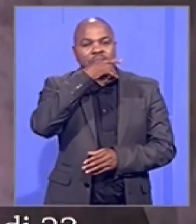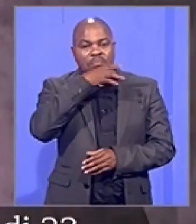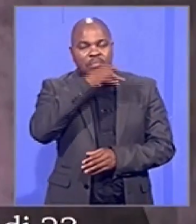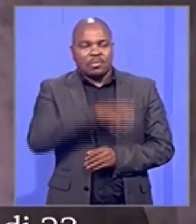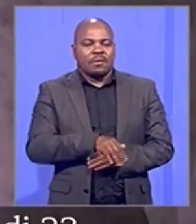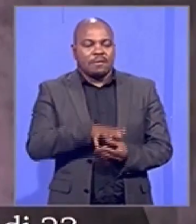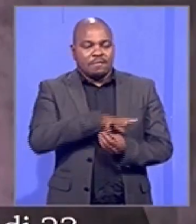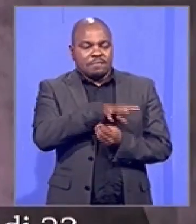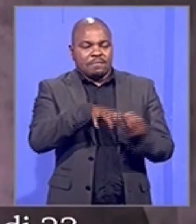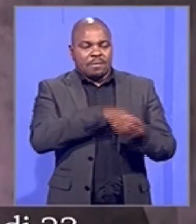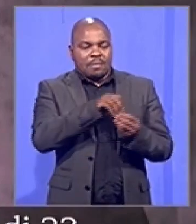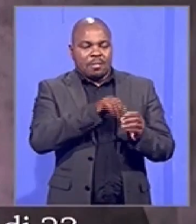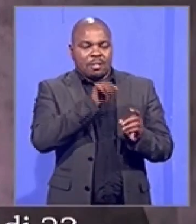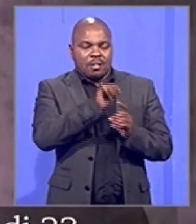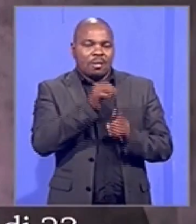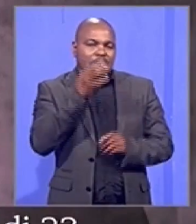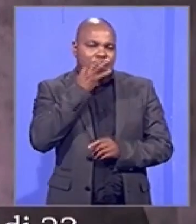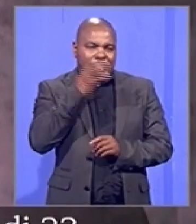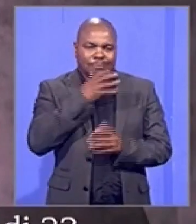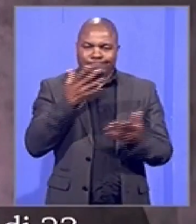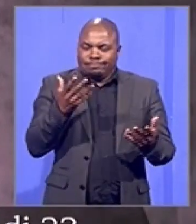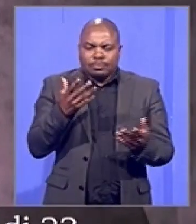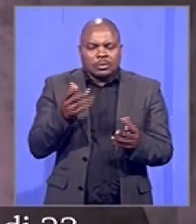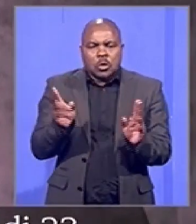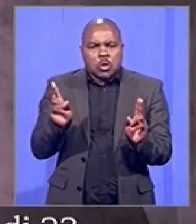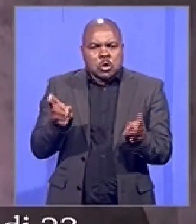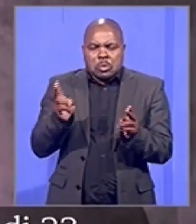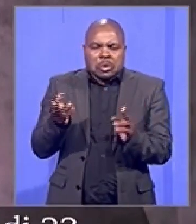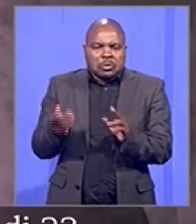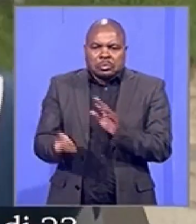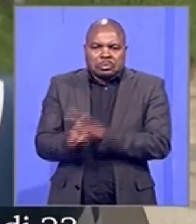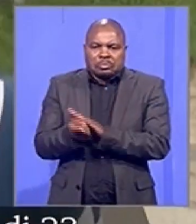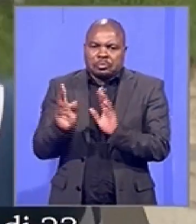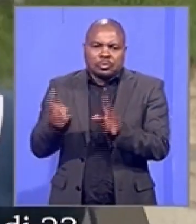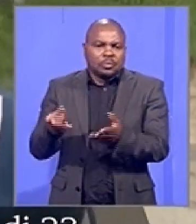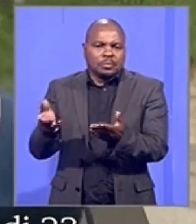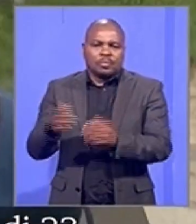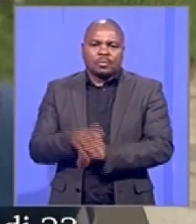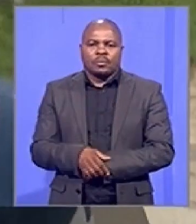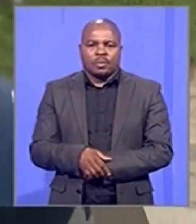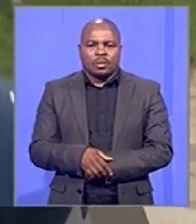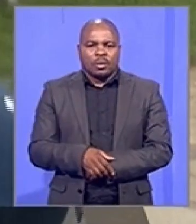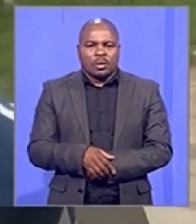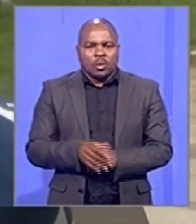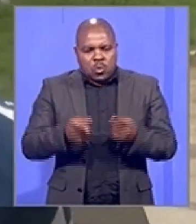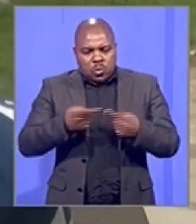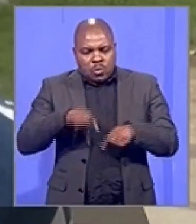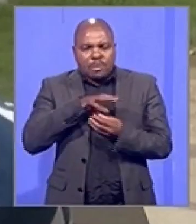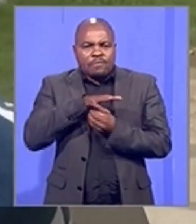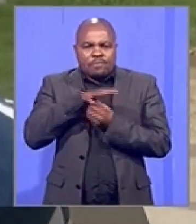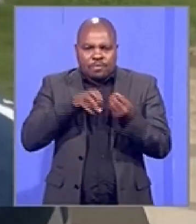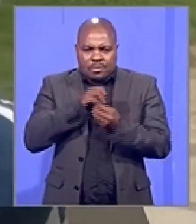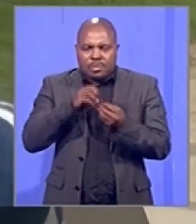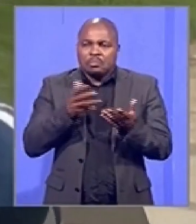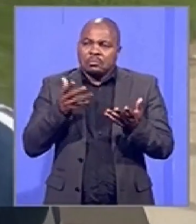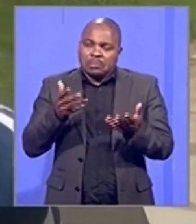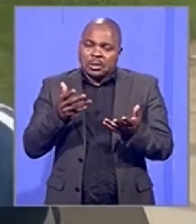lelapa ba re ha ho letho le belaetsang ka lefu la moradi wa bona. As a family, we take it